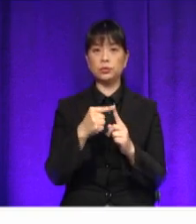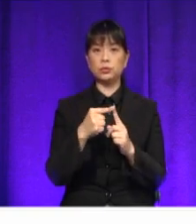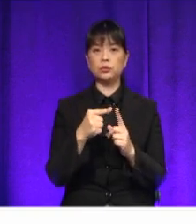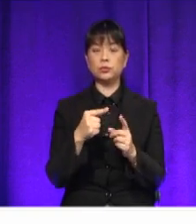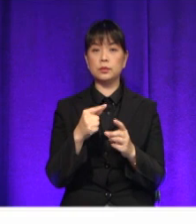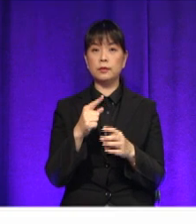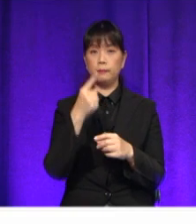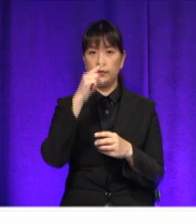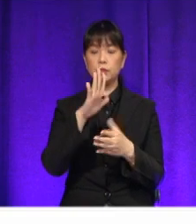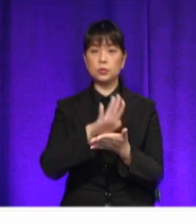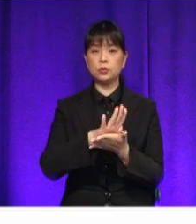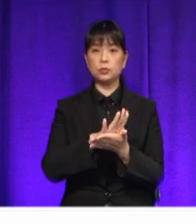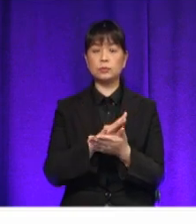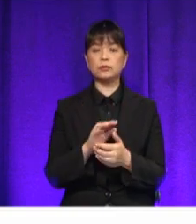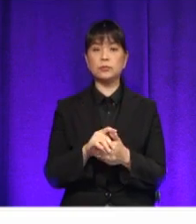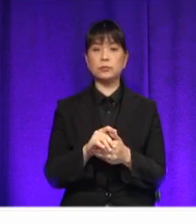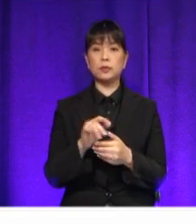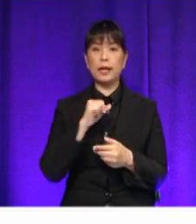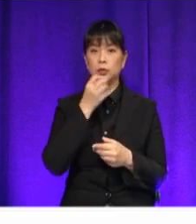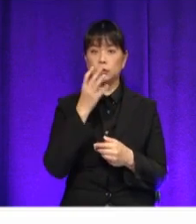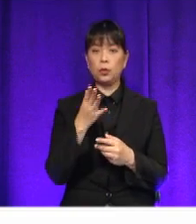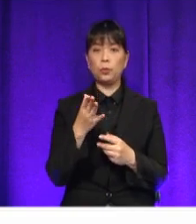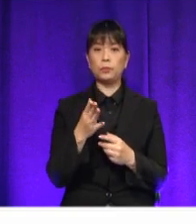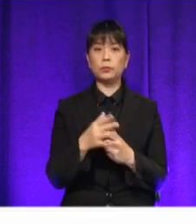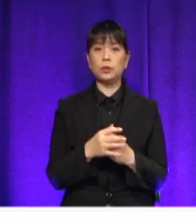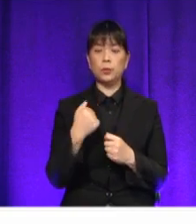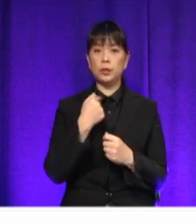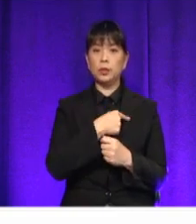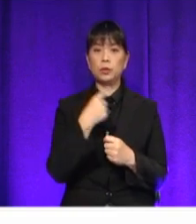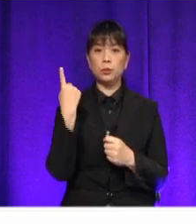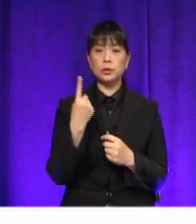school, and whenever I talk with old schoolmates, we always have fond